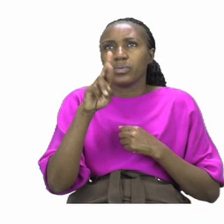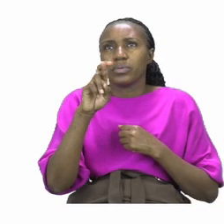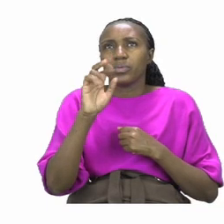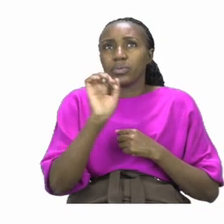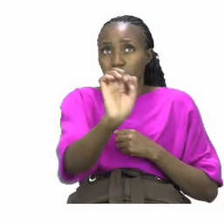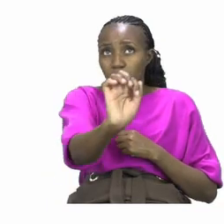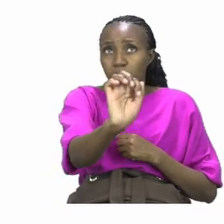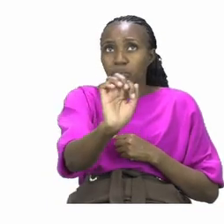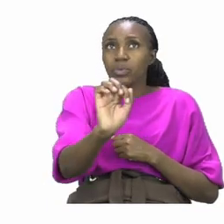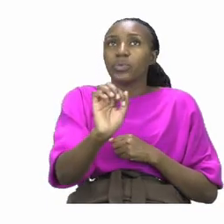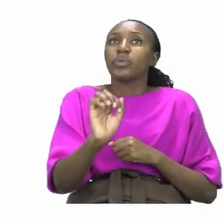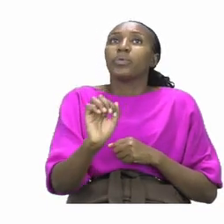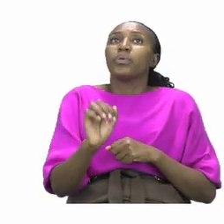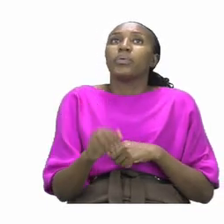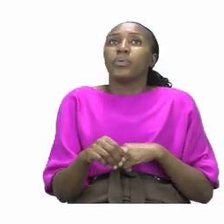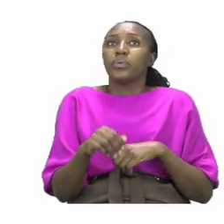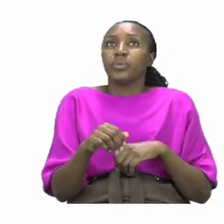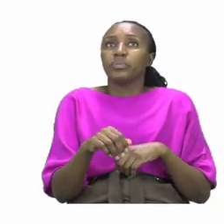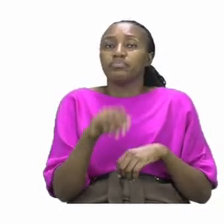their.